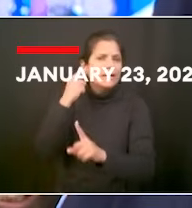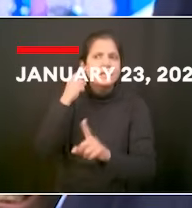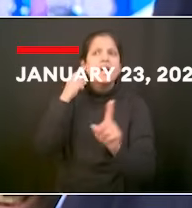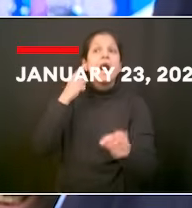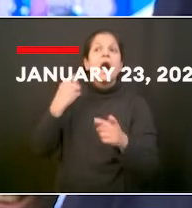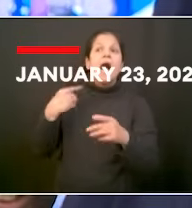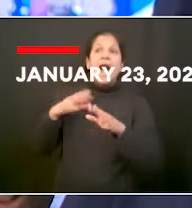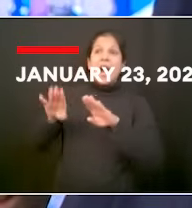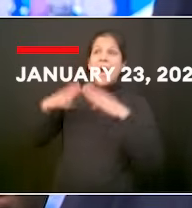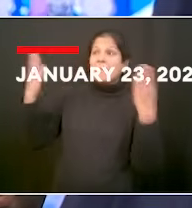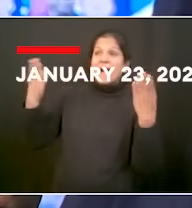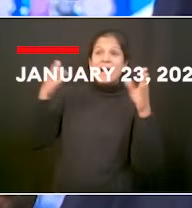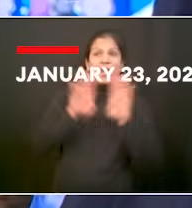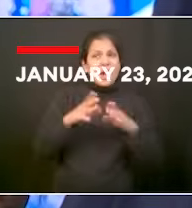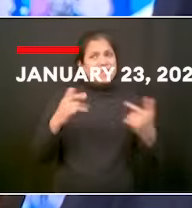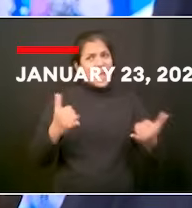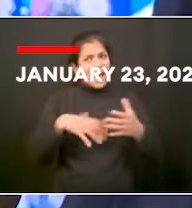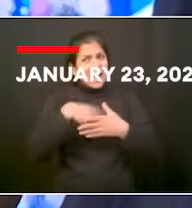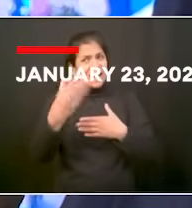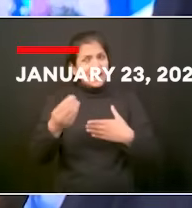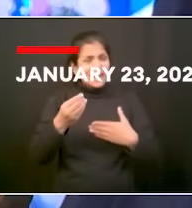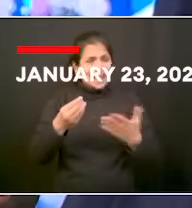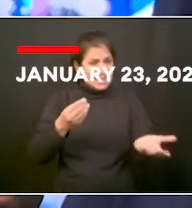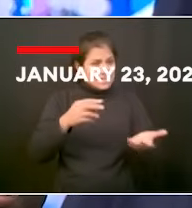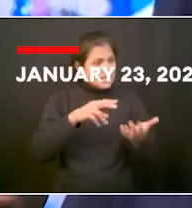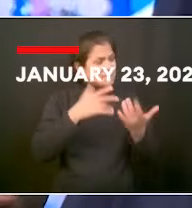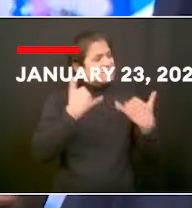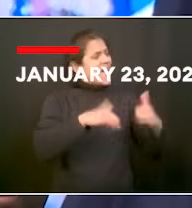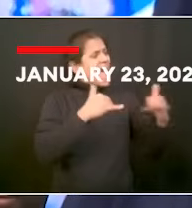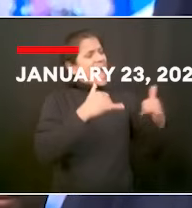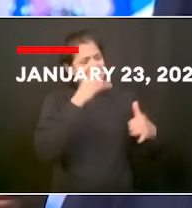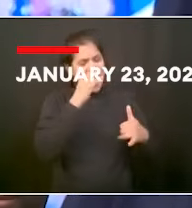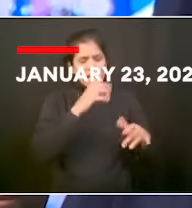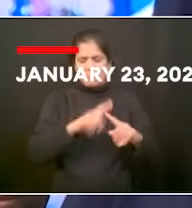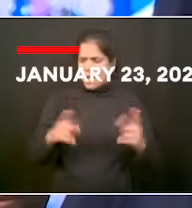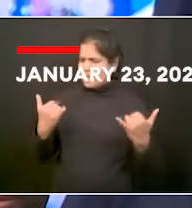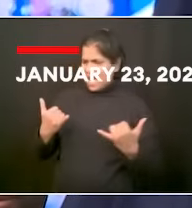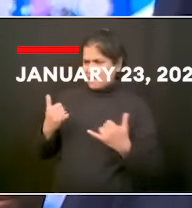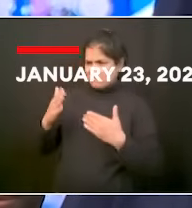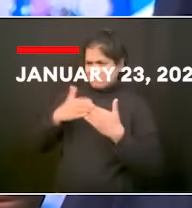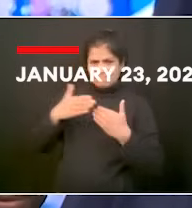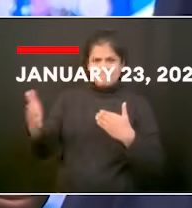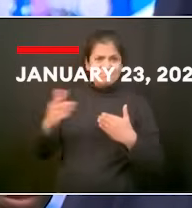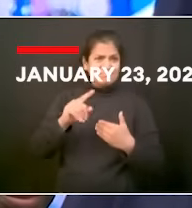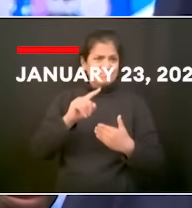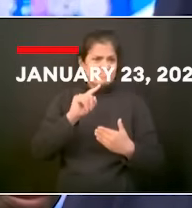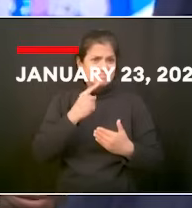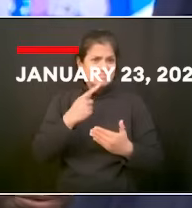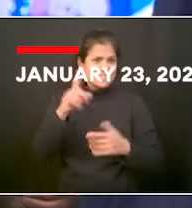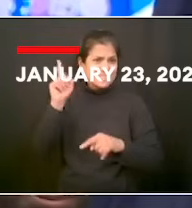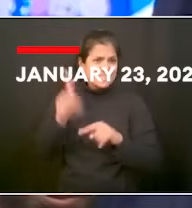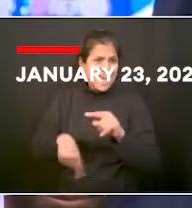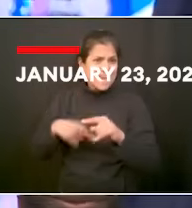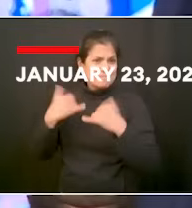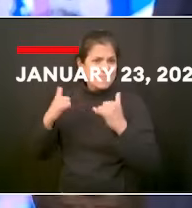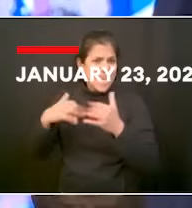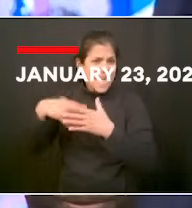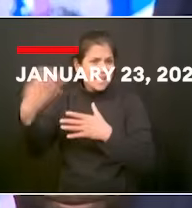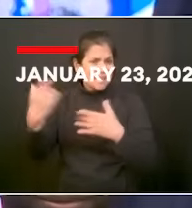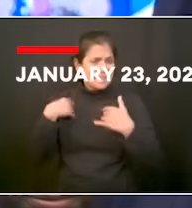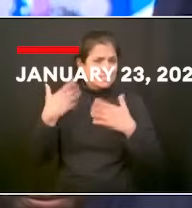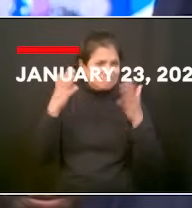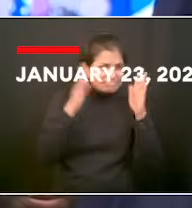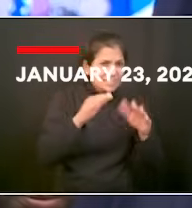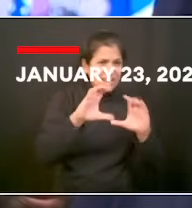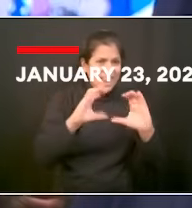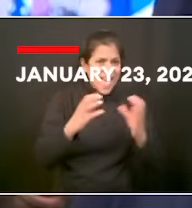the school calendar, you would be willing to grant kids a day off? I will not stand here and say that it's the end of anything. I will tell you that for